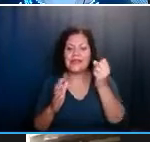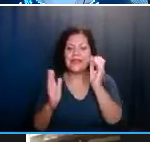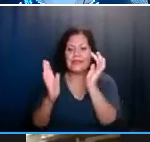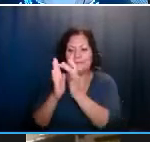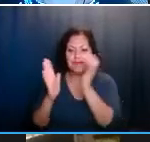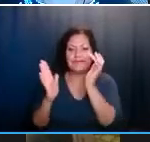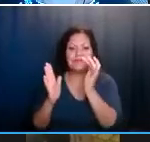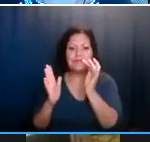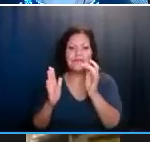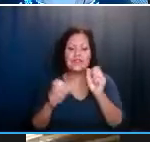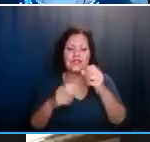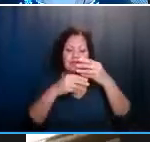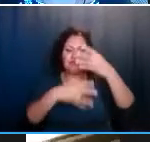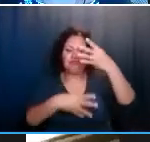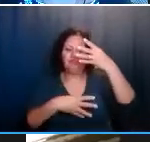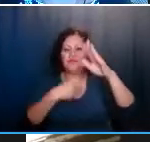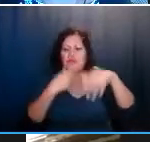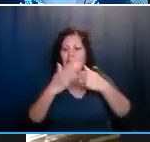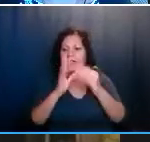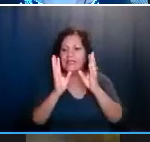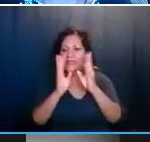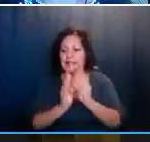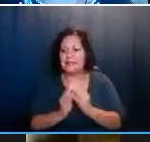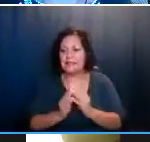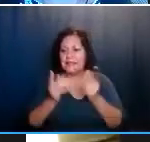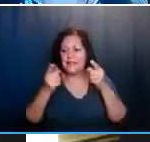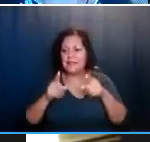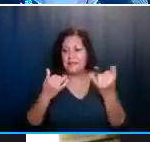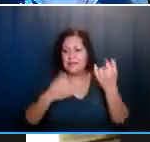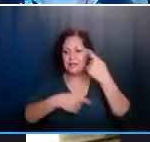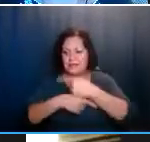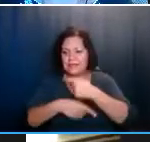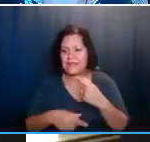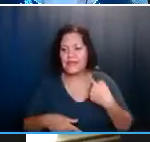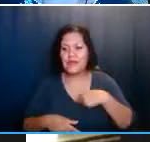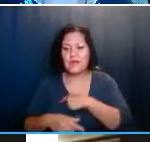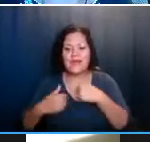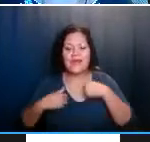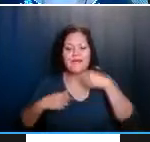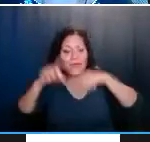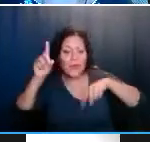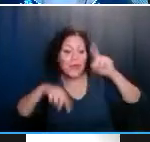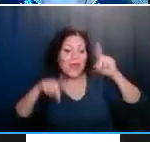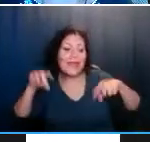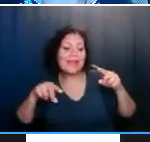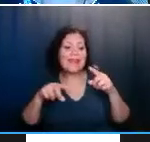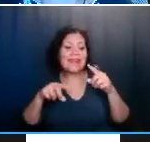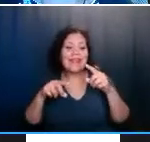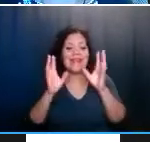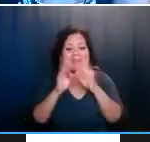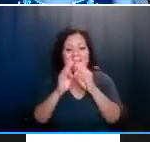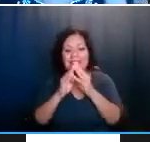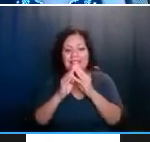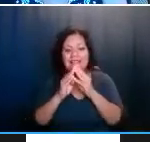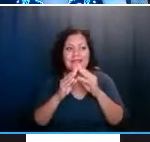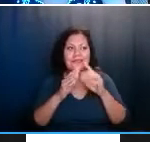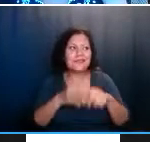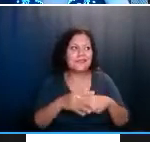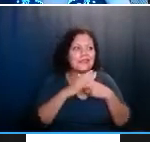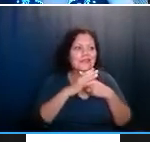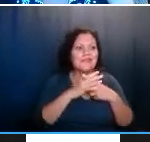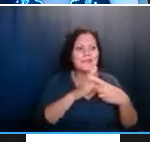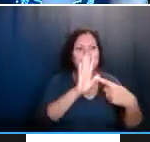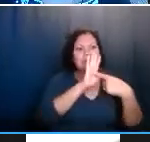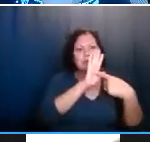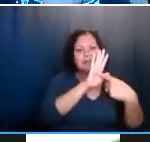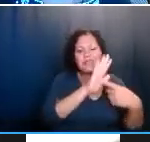all of the sessions that are going on today. We have a variety of sessions, from demonstrations to